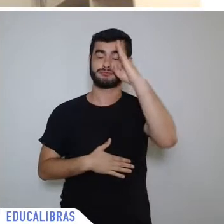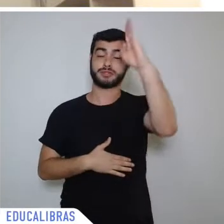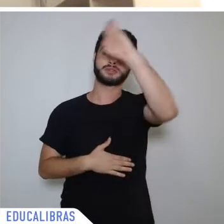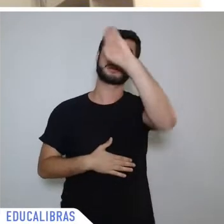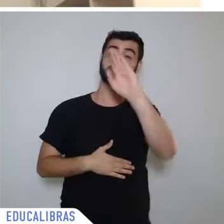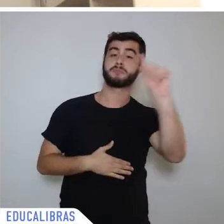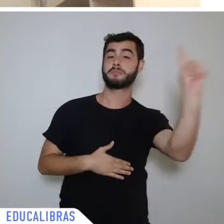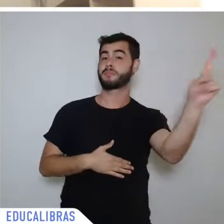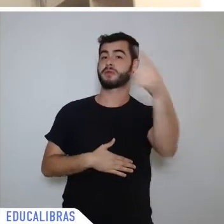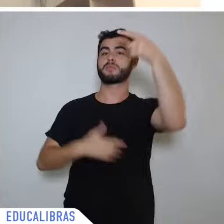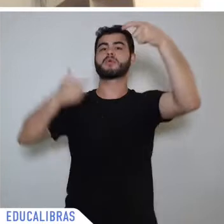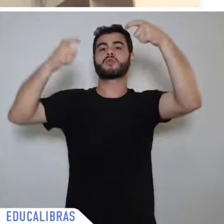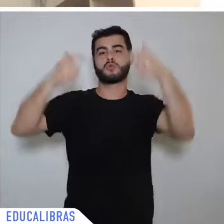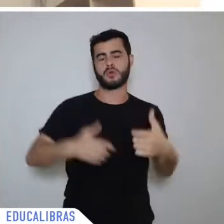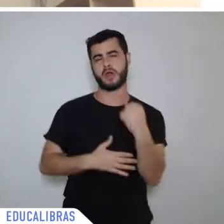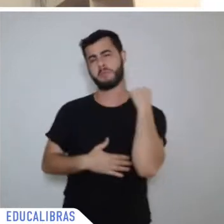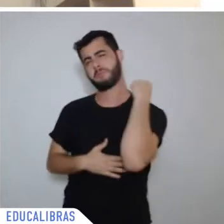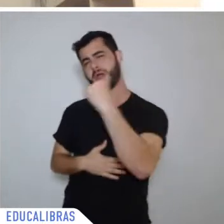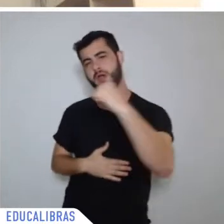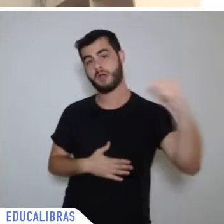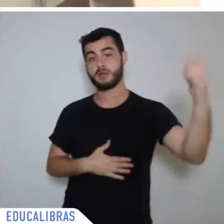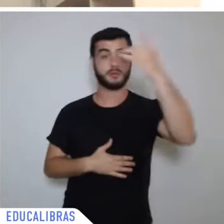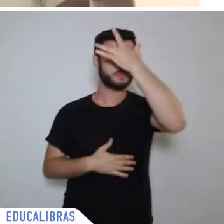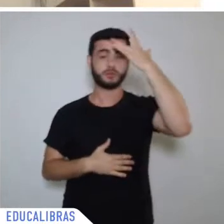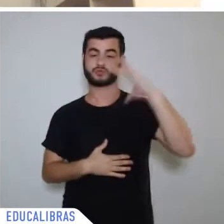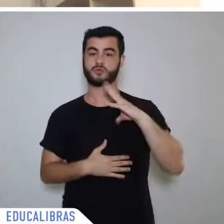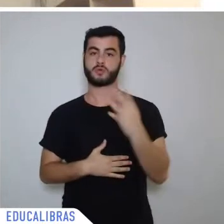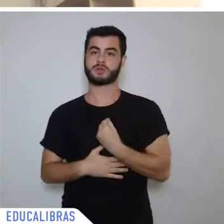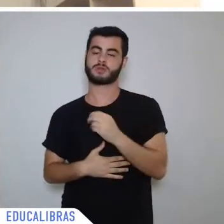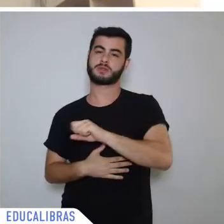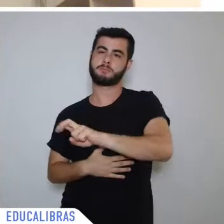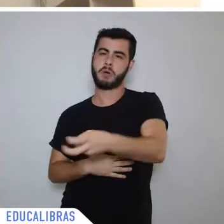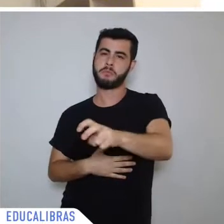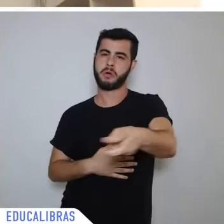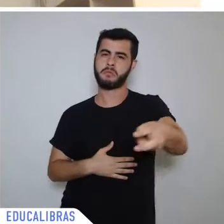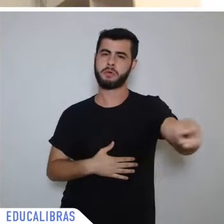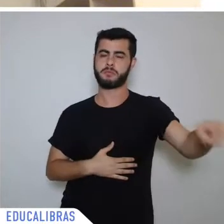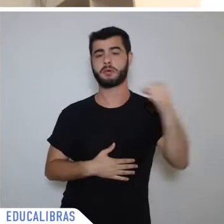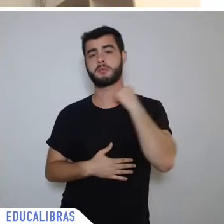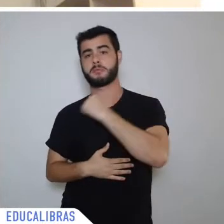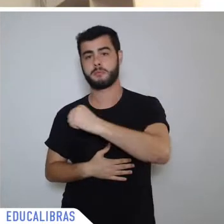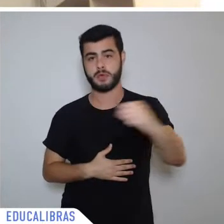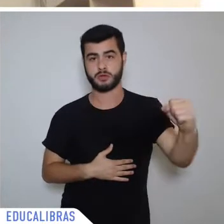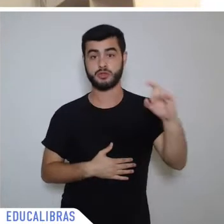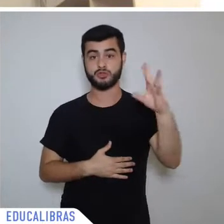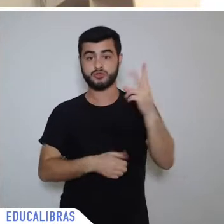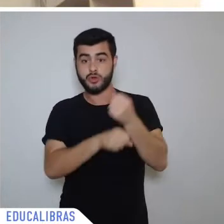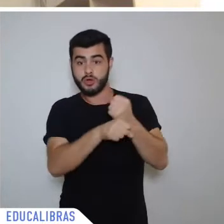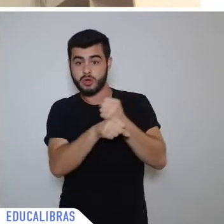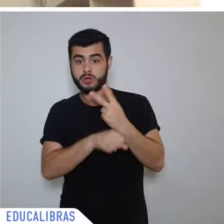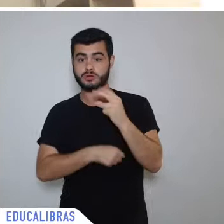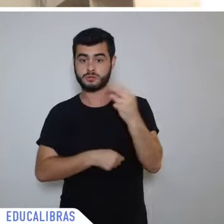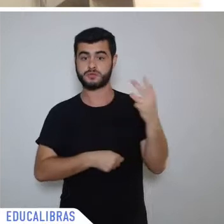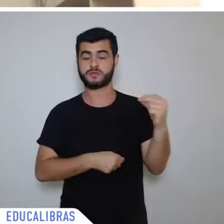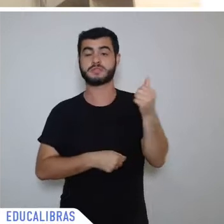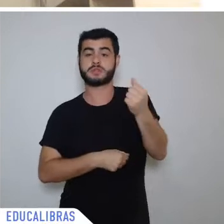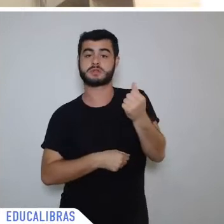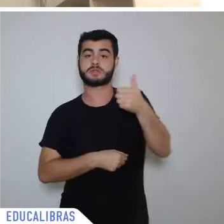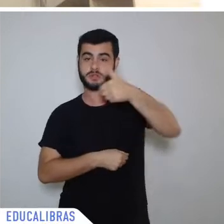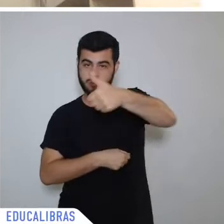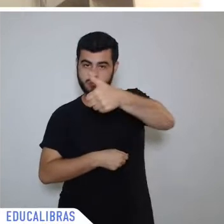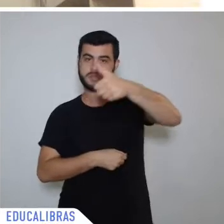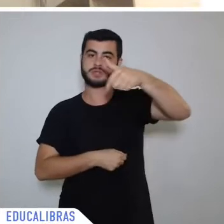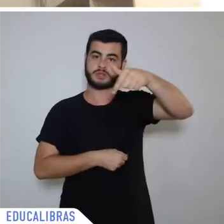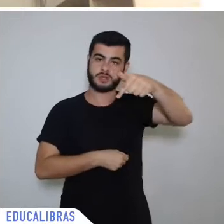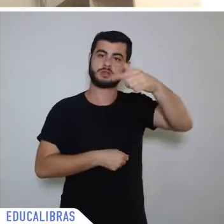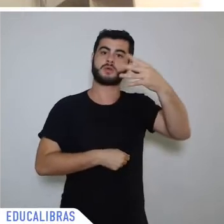10 years, Brazil has seen itself in the country in with the highest rate of murders of trans people in the world. In